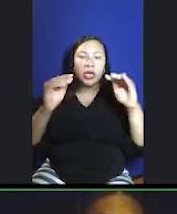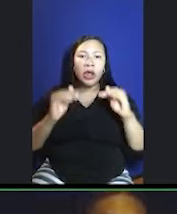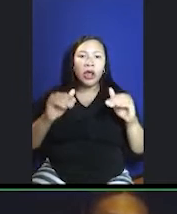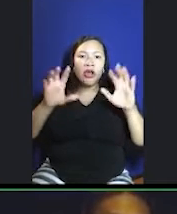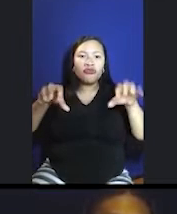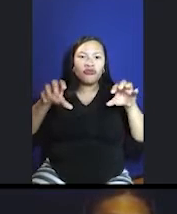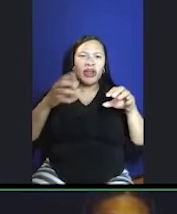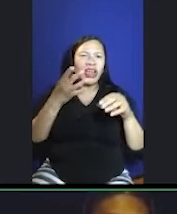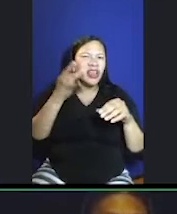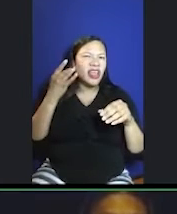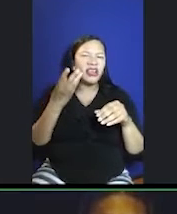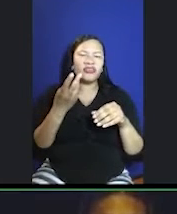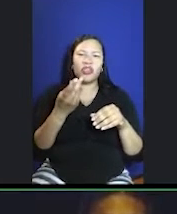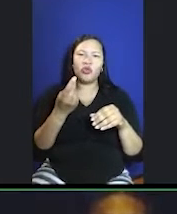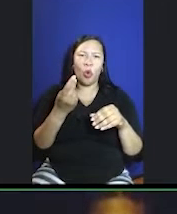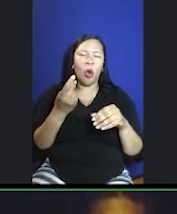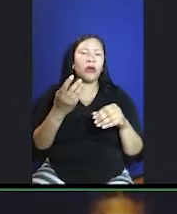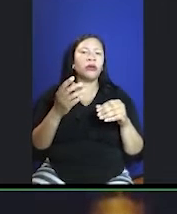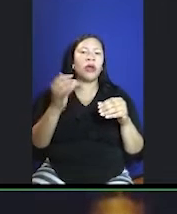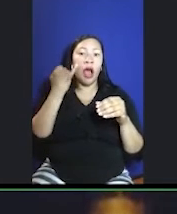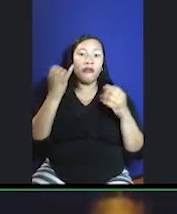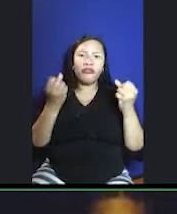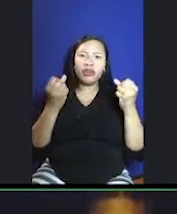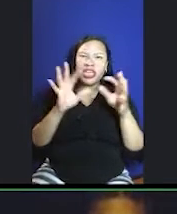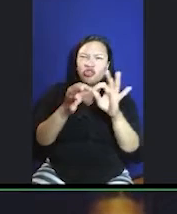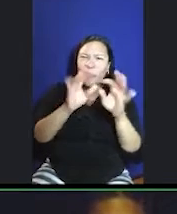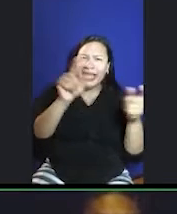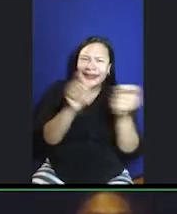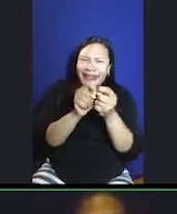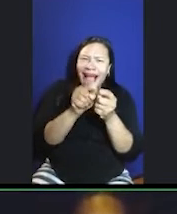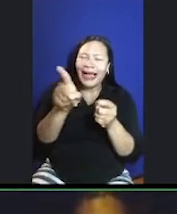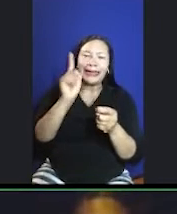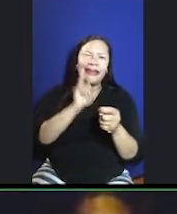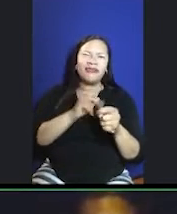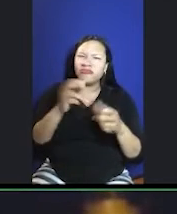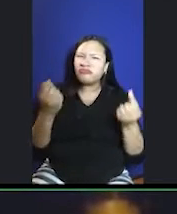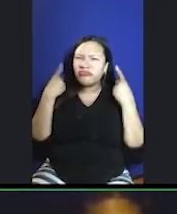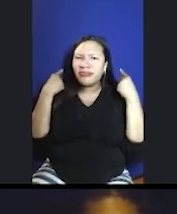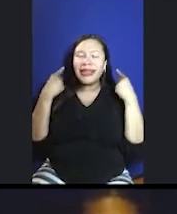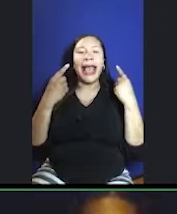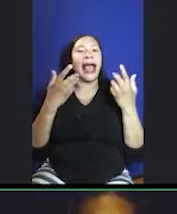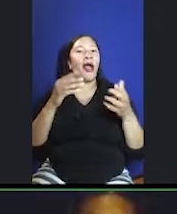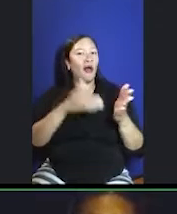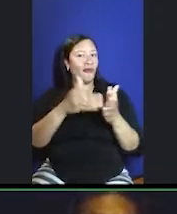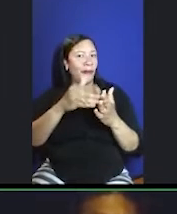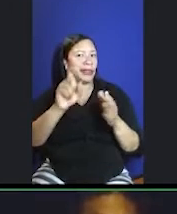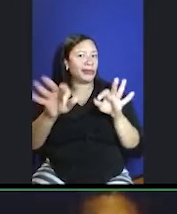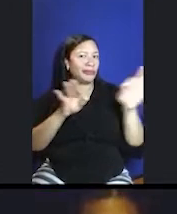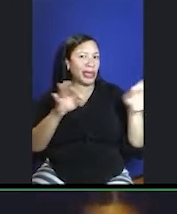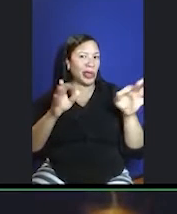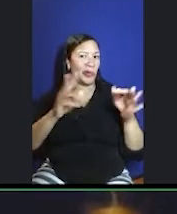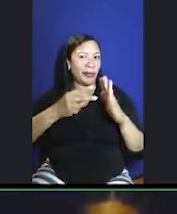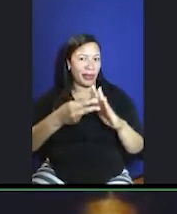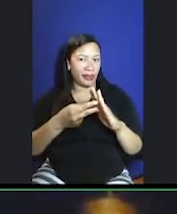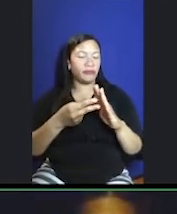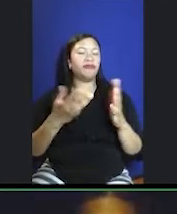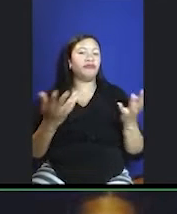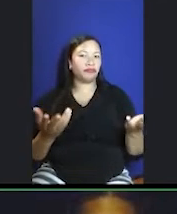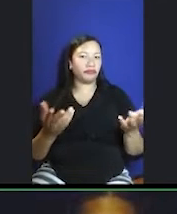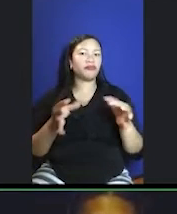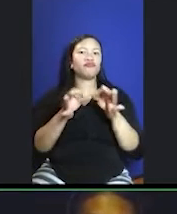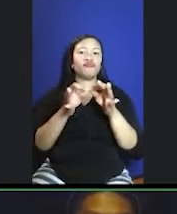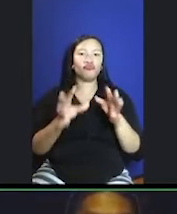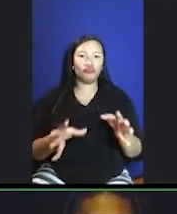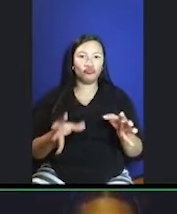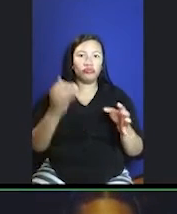deaf people, oftentimes we might have to really expand on what that means. So an interpreter, if they